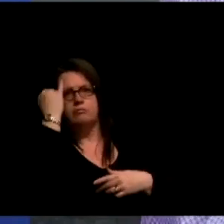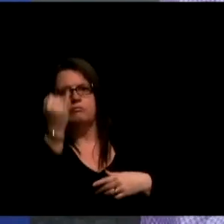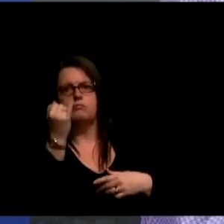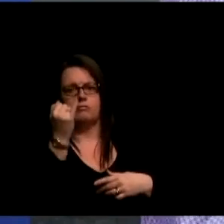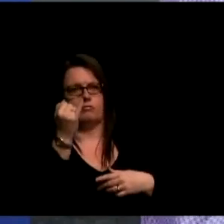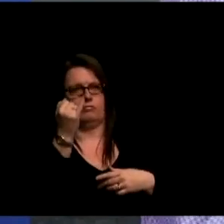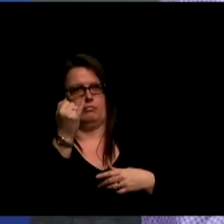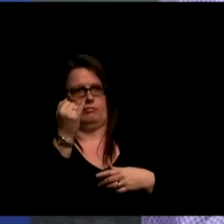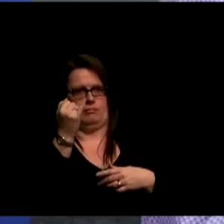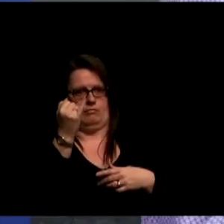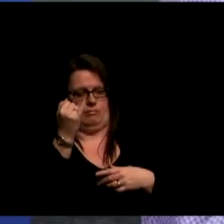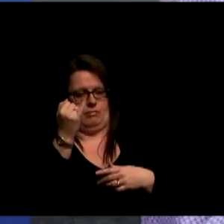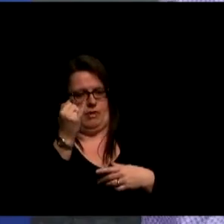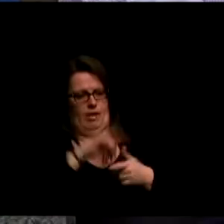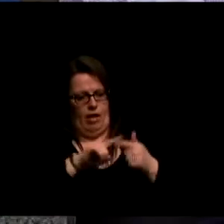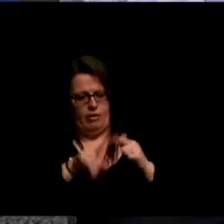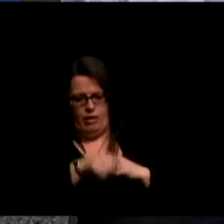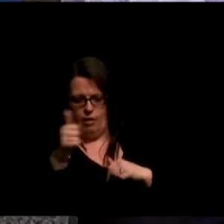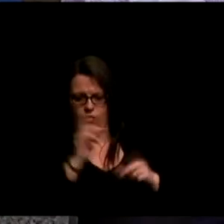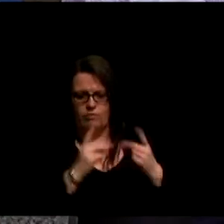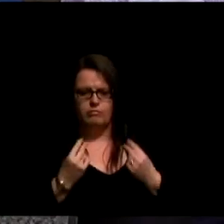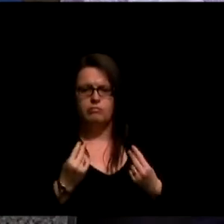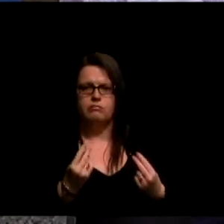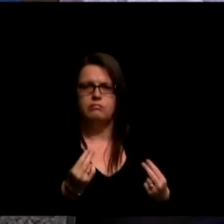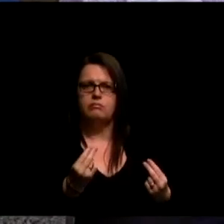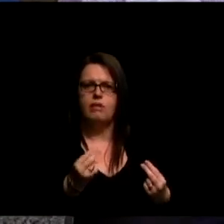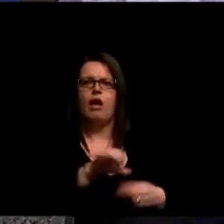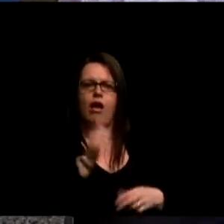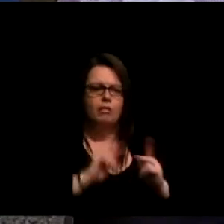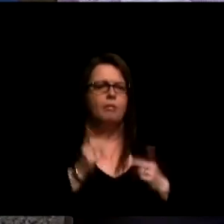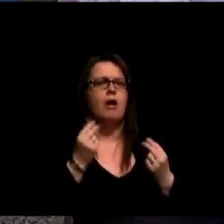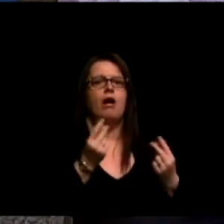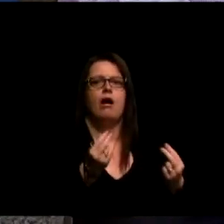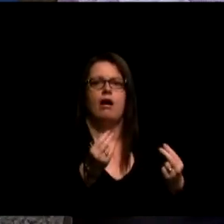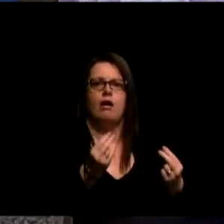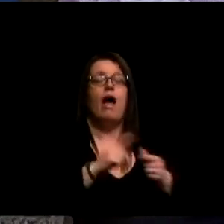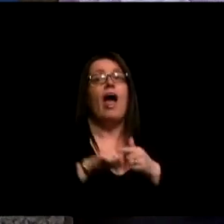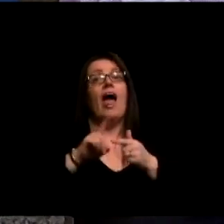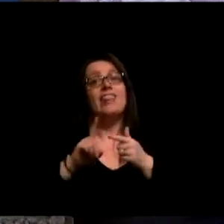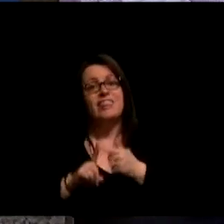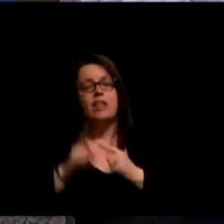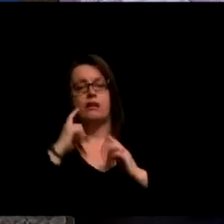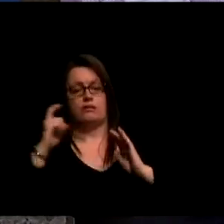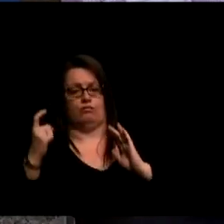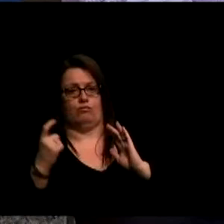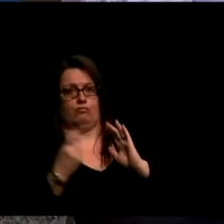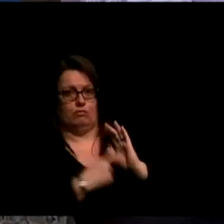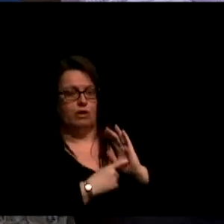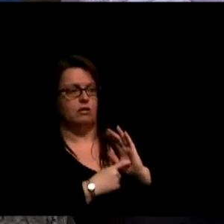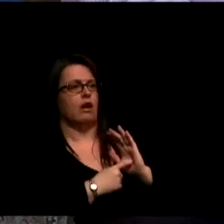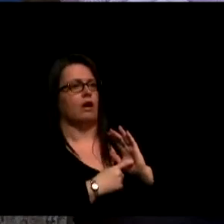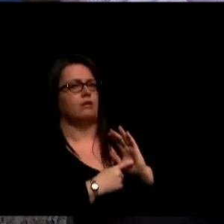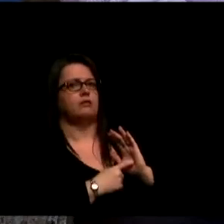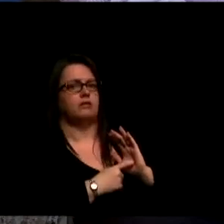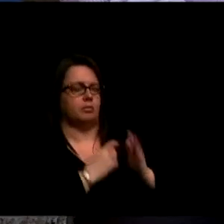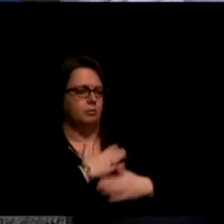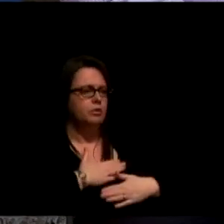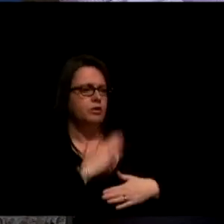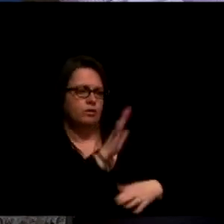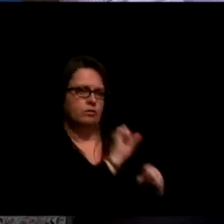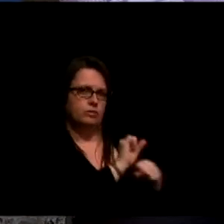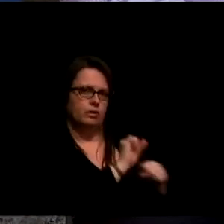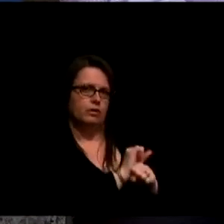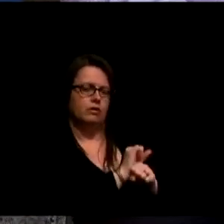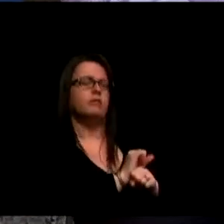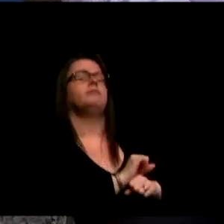put into practice, that being acknowledged, recognized, and appreciated,